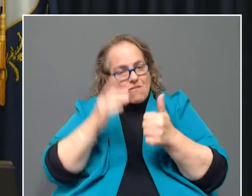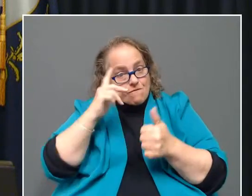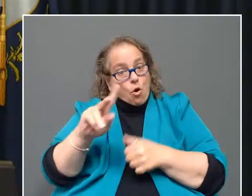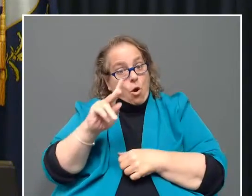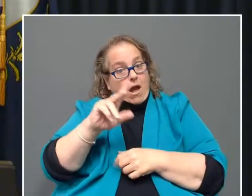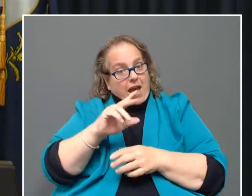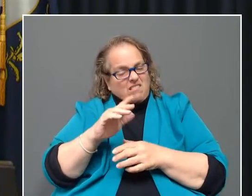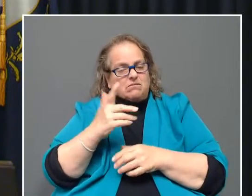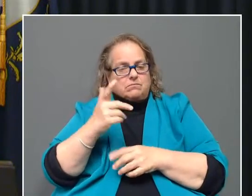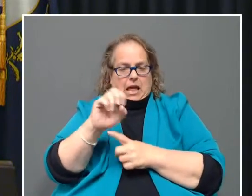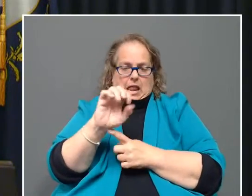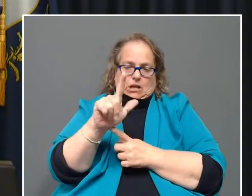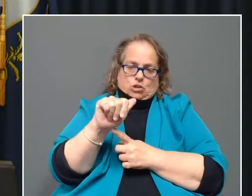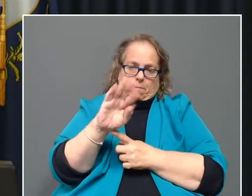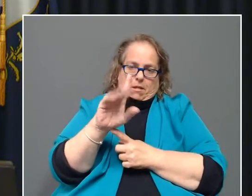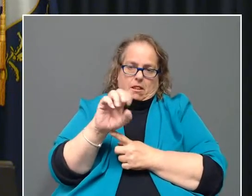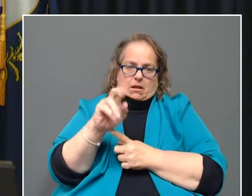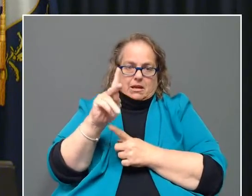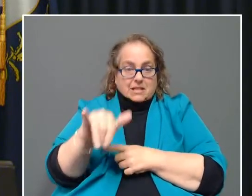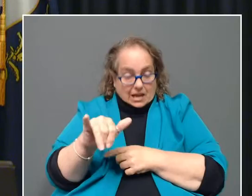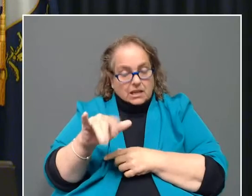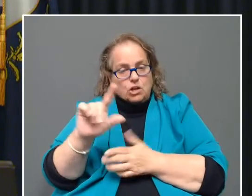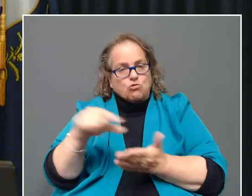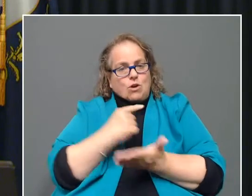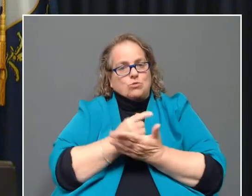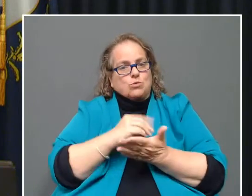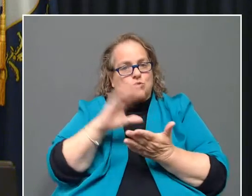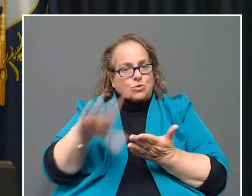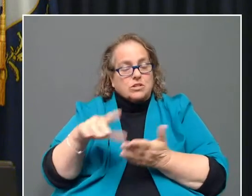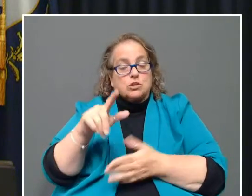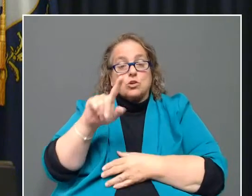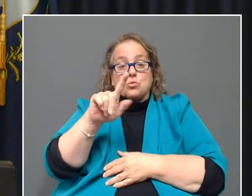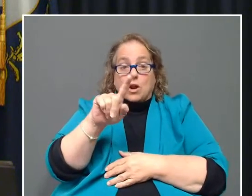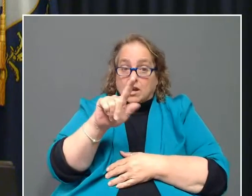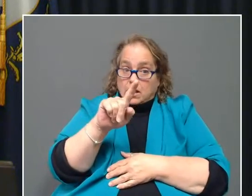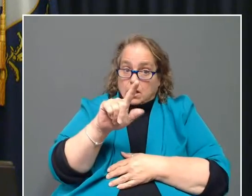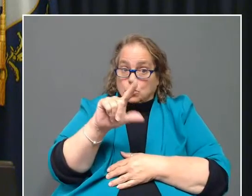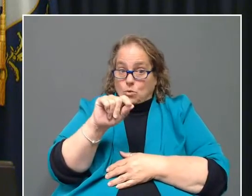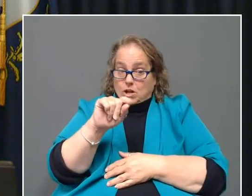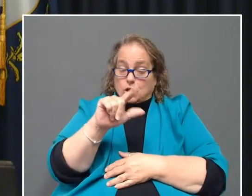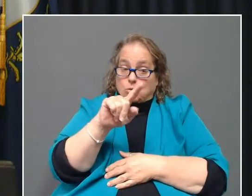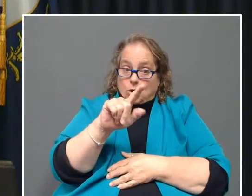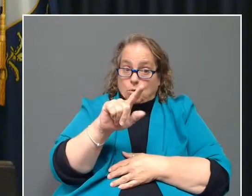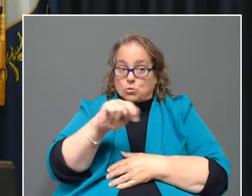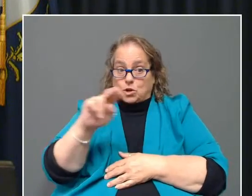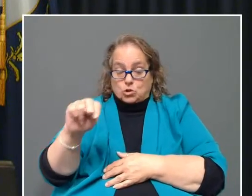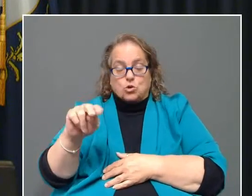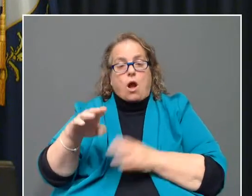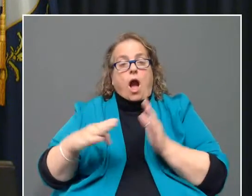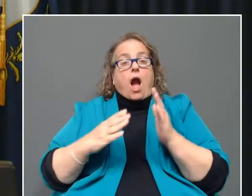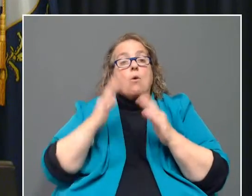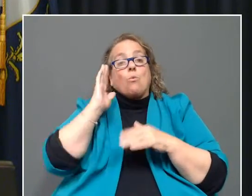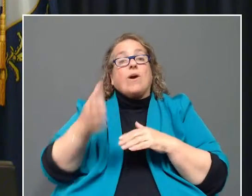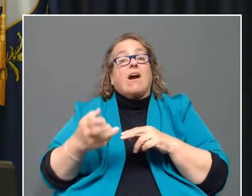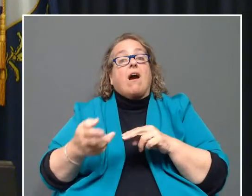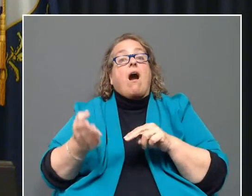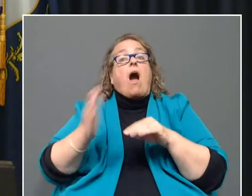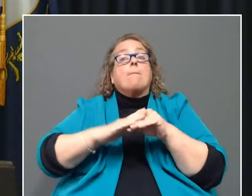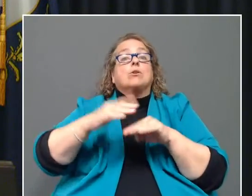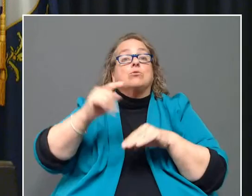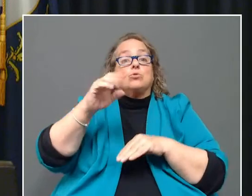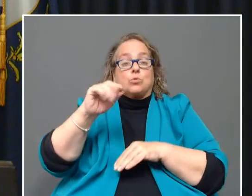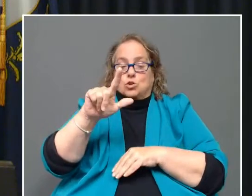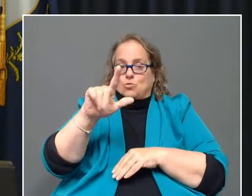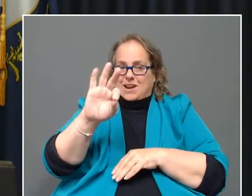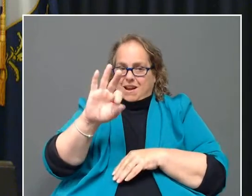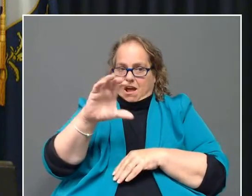For 2021-22, CAP grants will offer students up to $2,900 at eligible four-year institutions